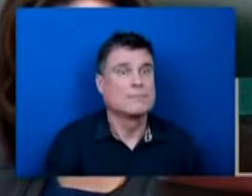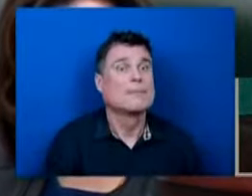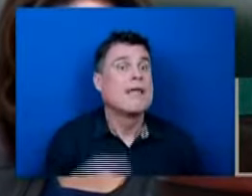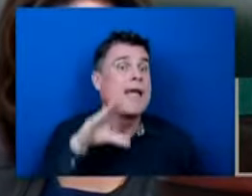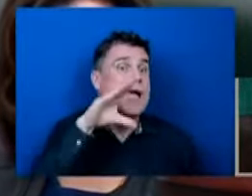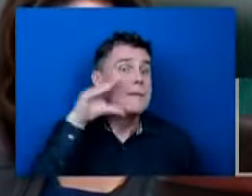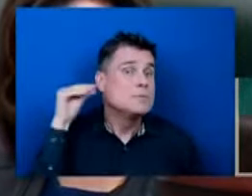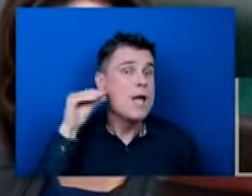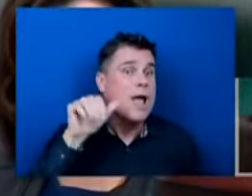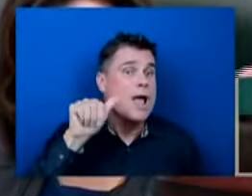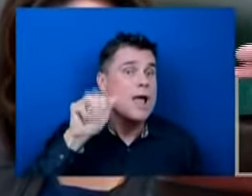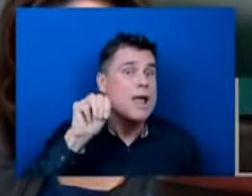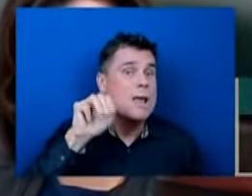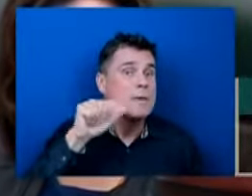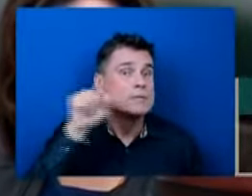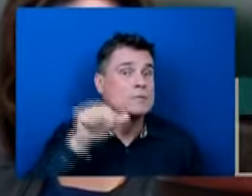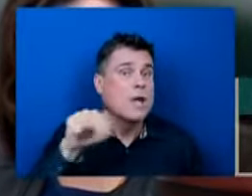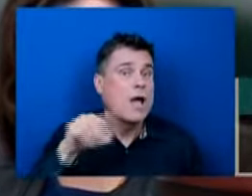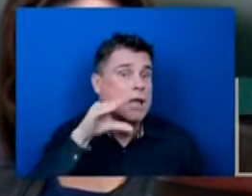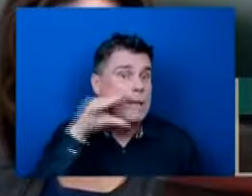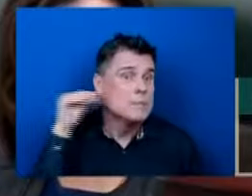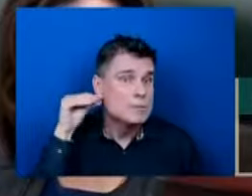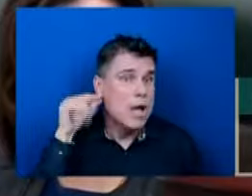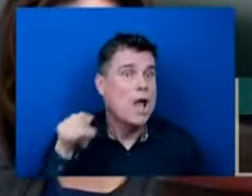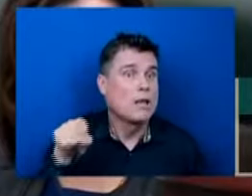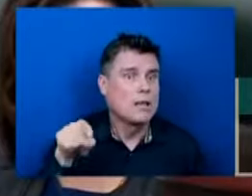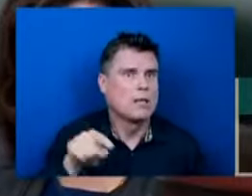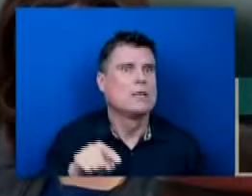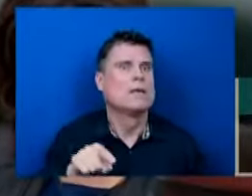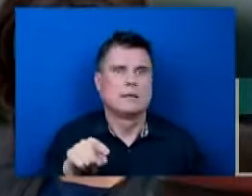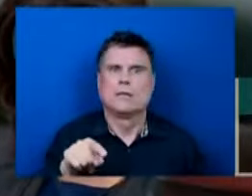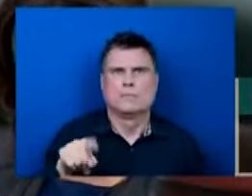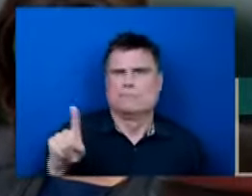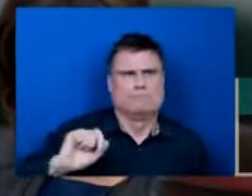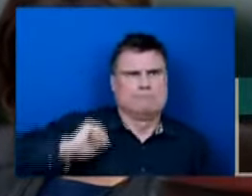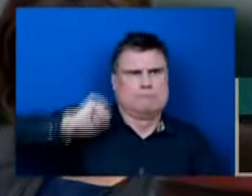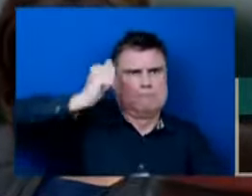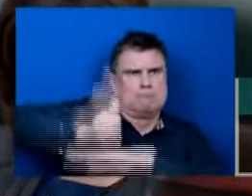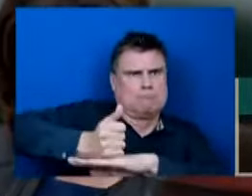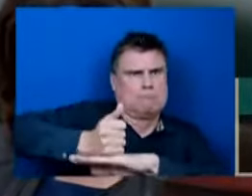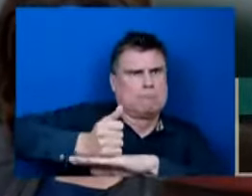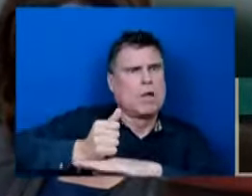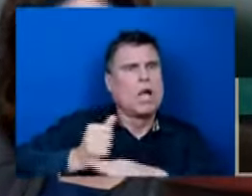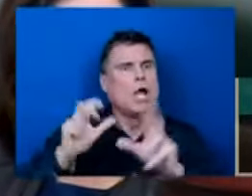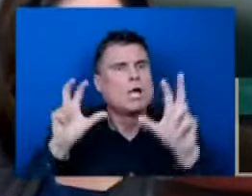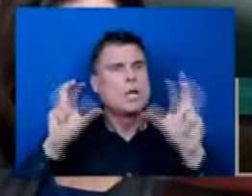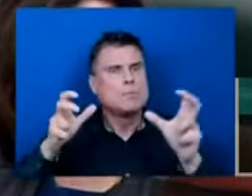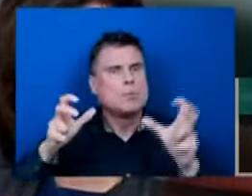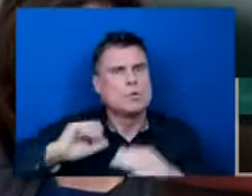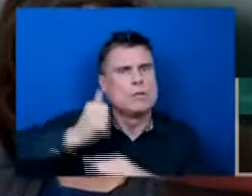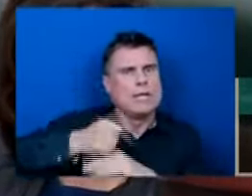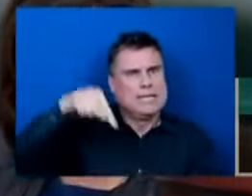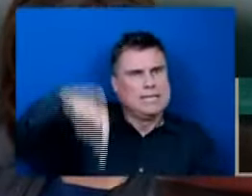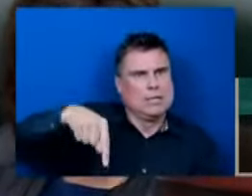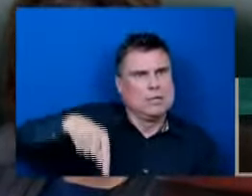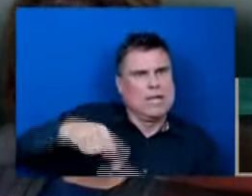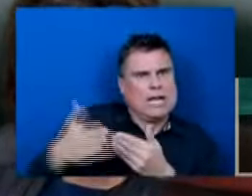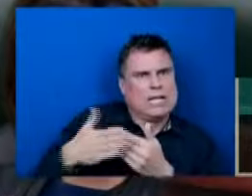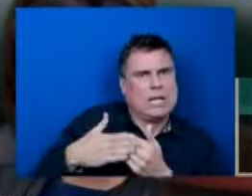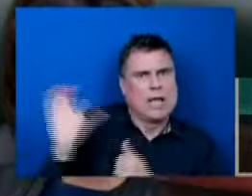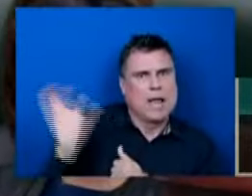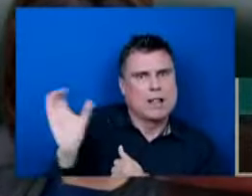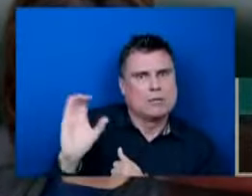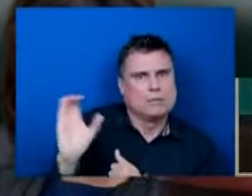in Alberta with the creation of a new computing hub near Calgary. Infosys and Emphasis are adding thousands of tech jobs